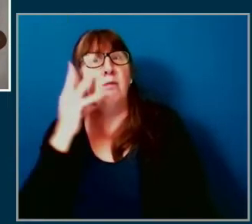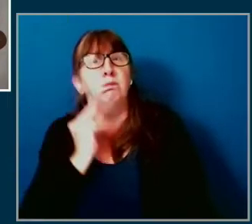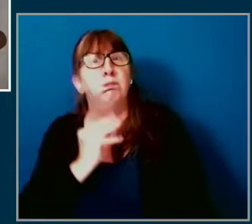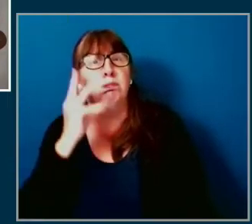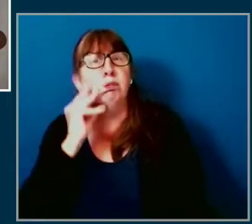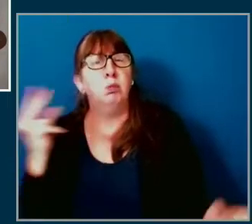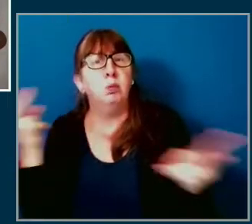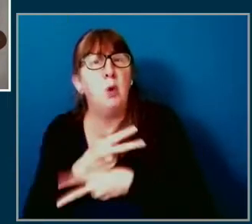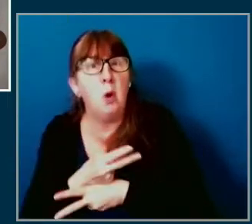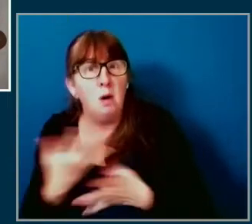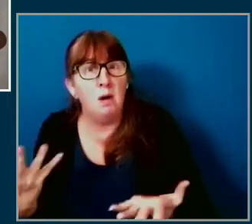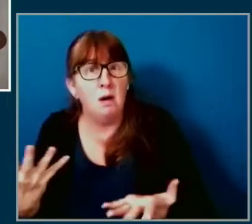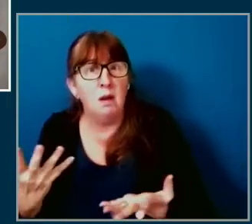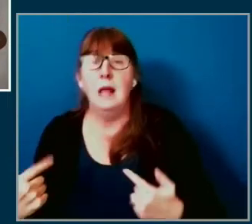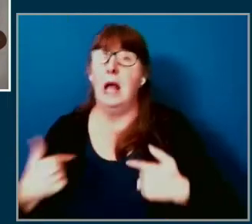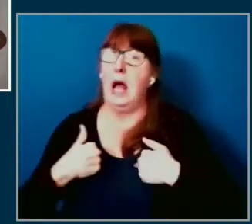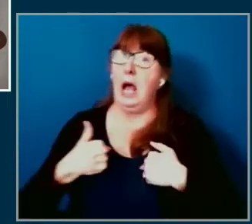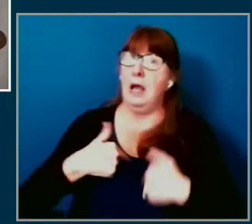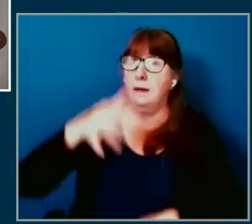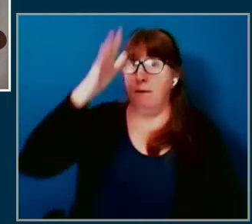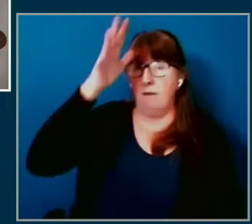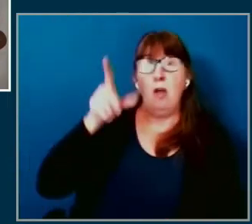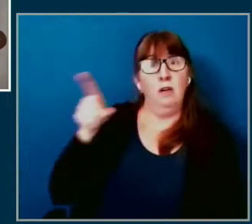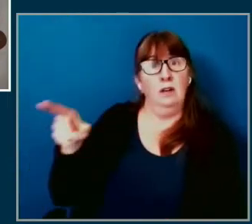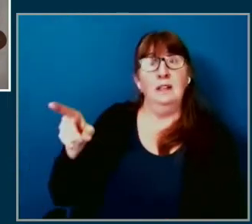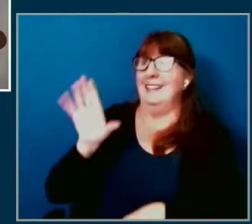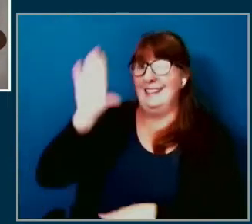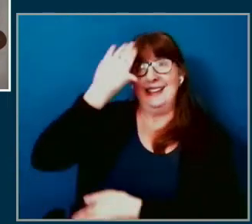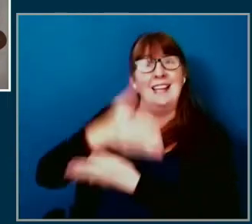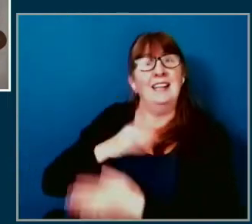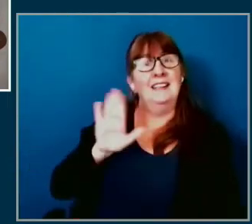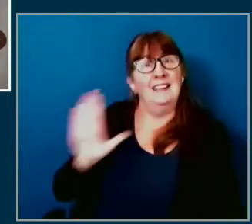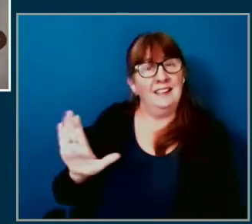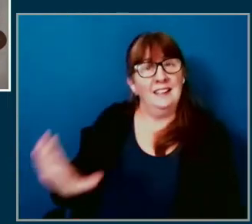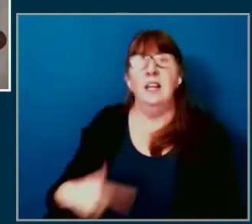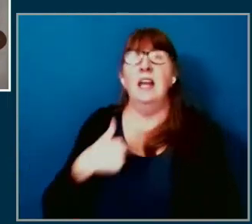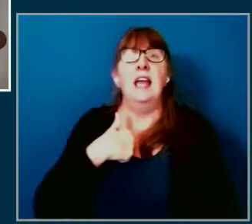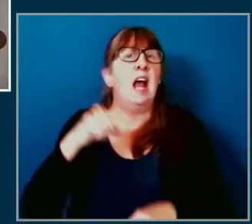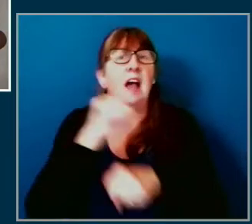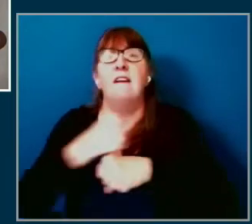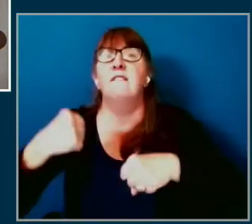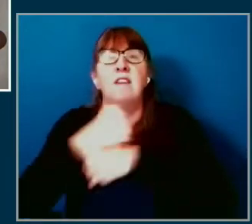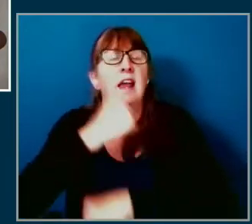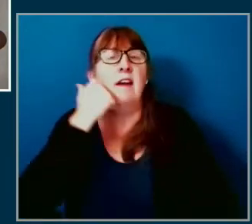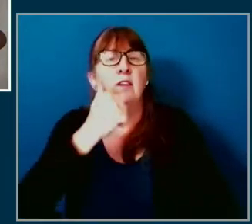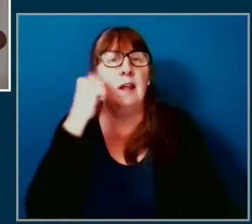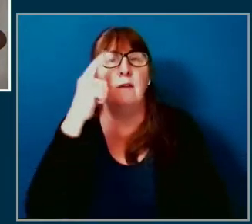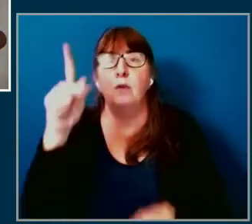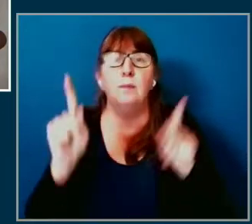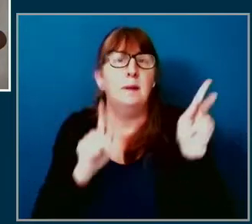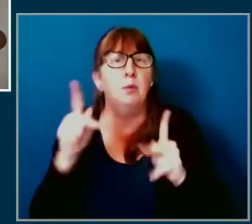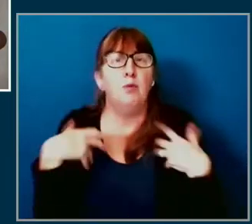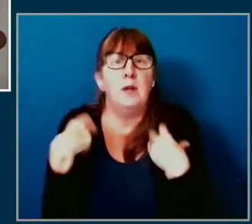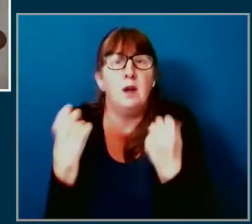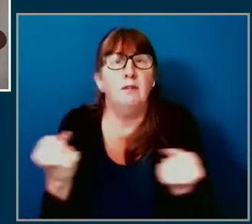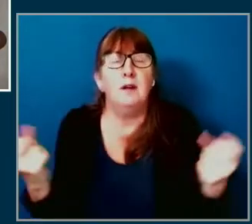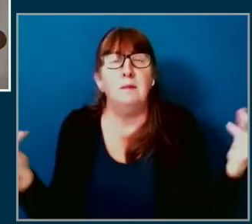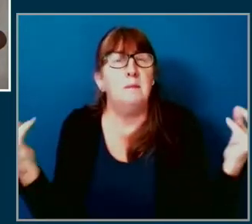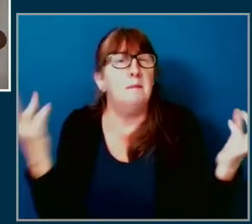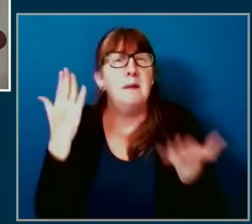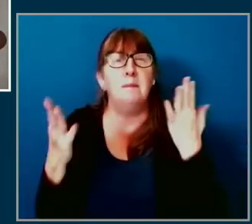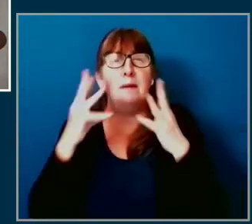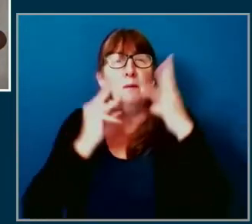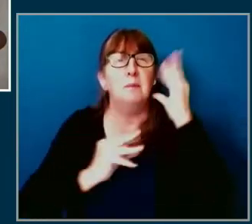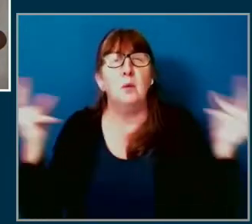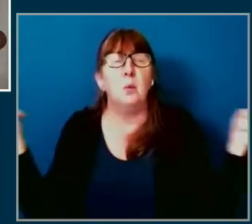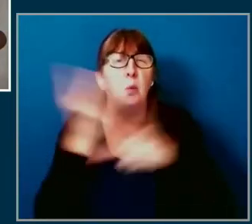son, I fight so hard every single day for those who are recovering from what is often the worst experience of their lives,